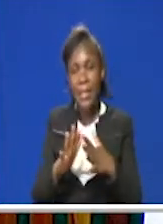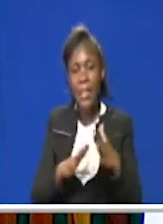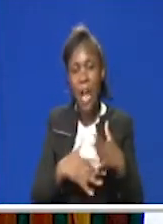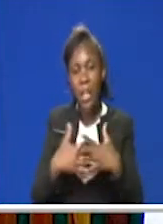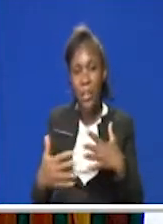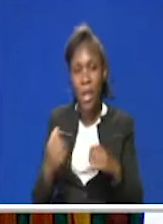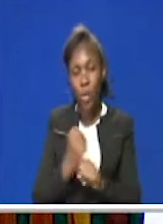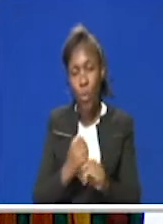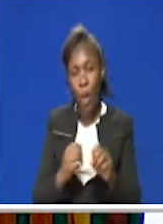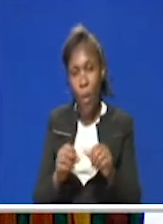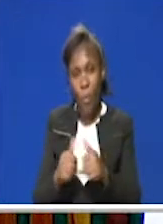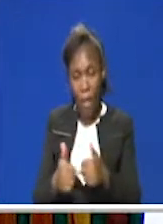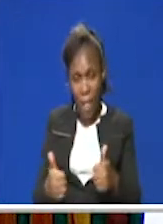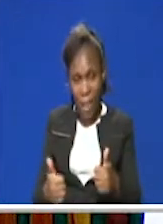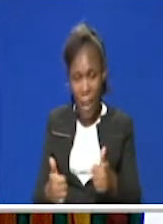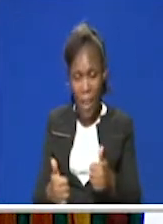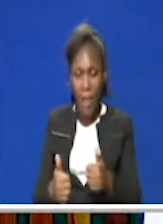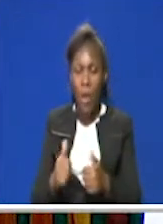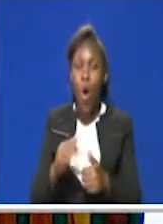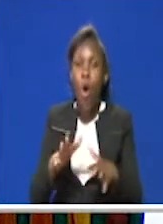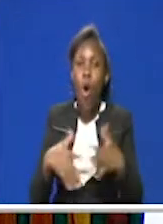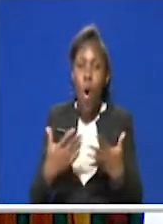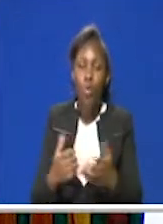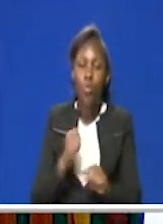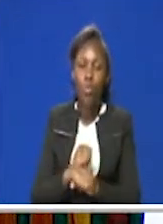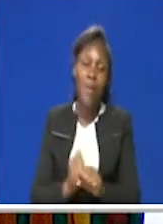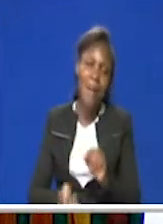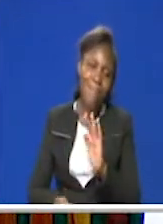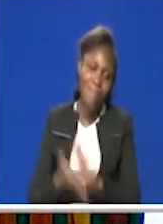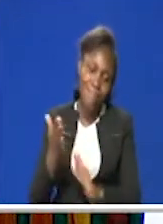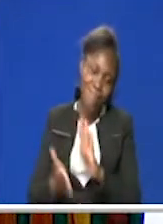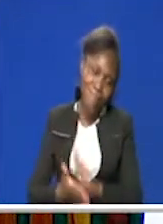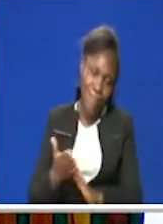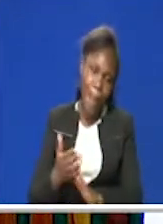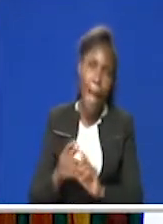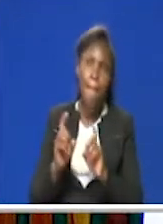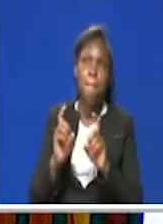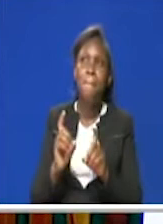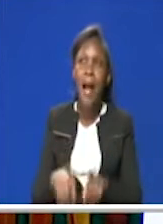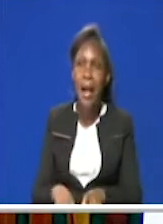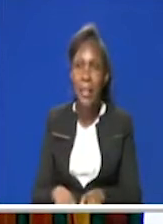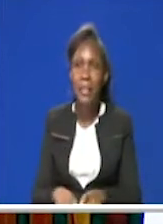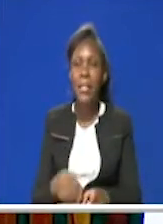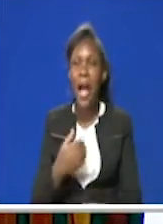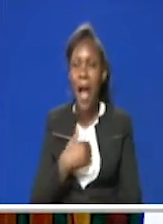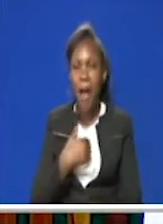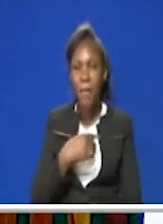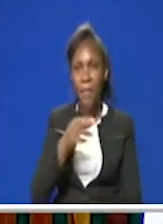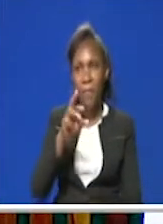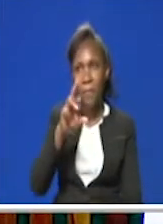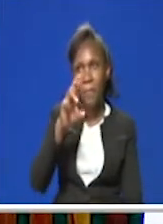perform properly or to be efficient in their work, they must take in raw